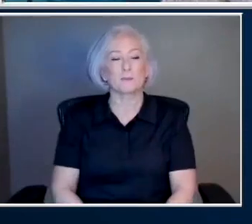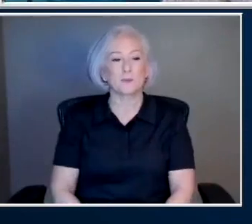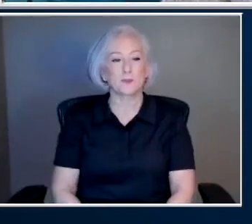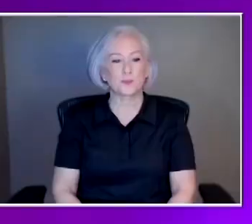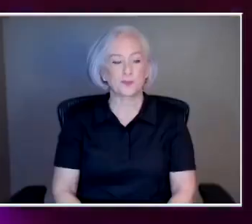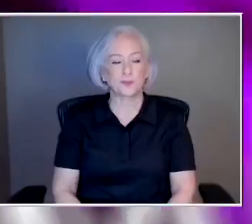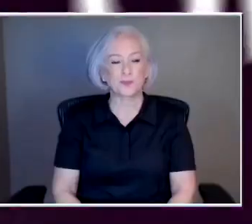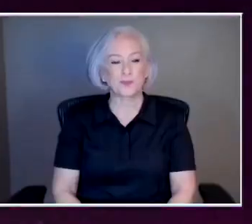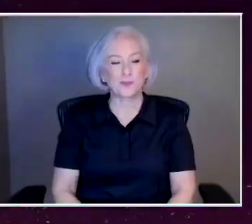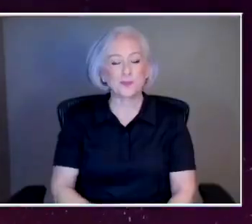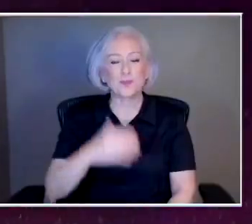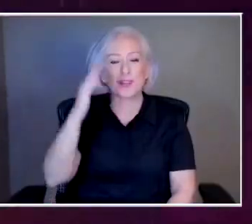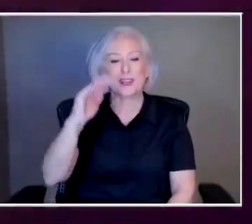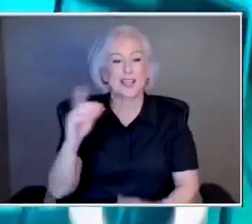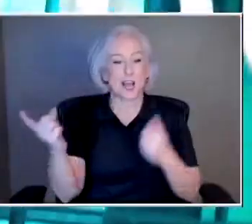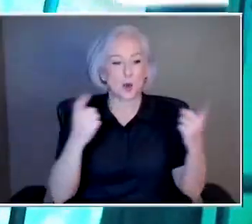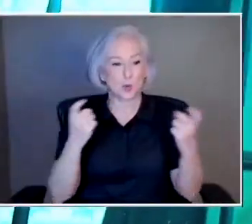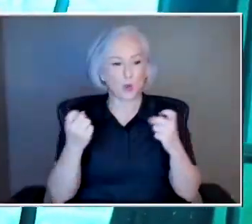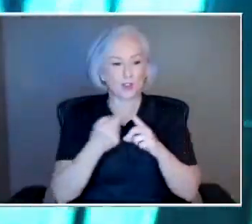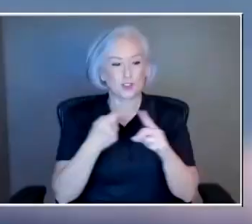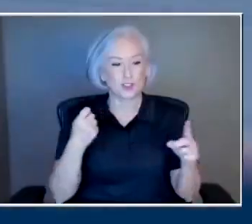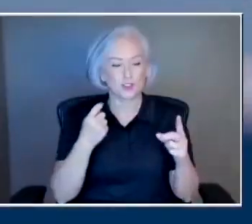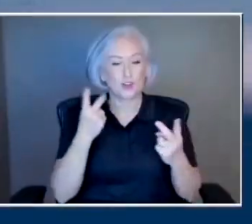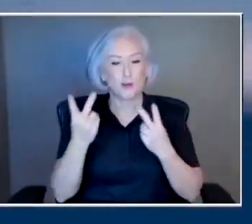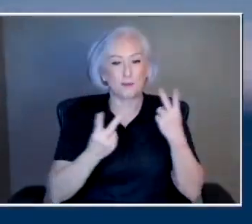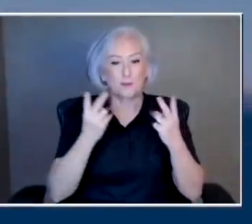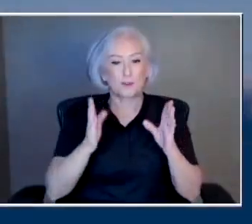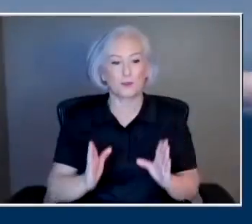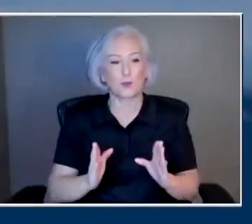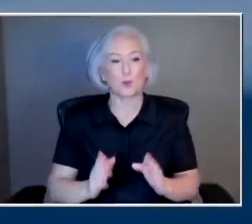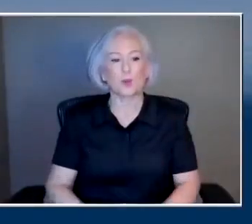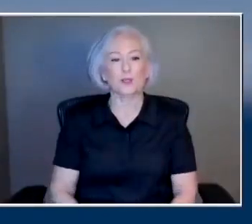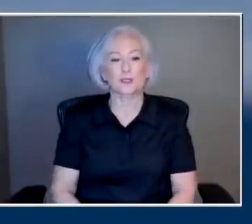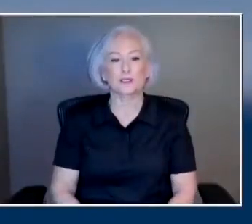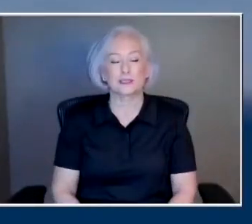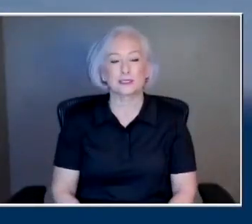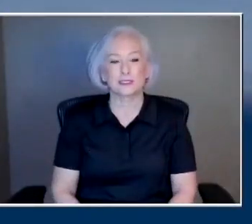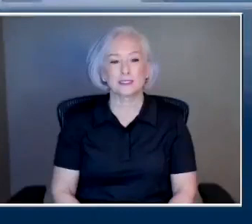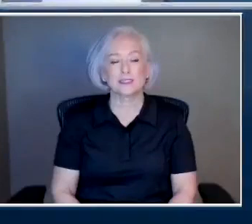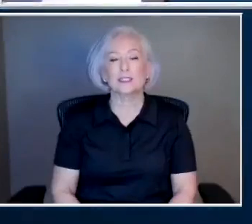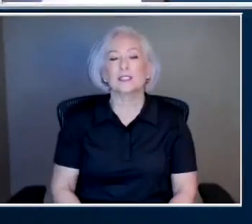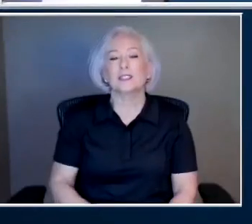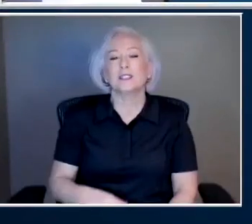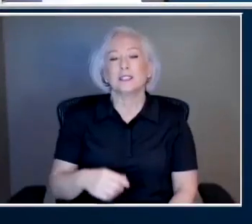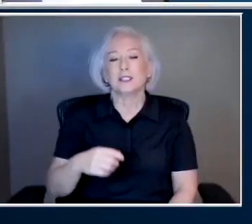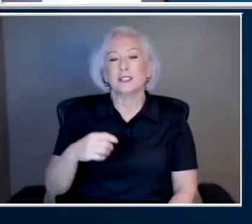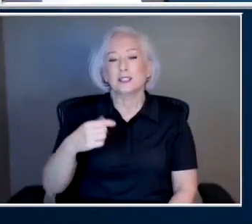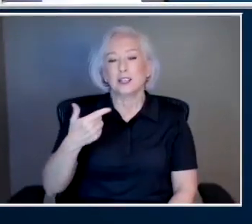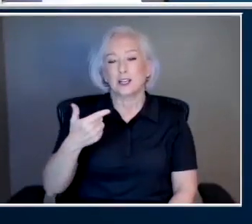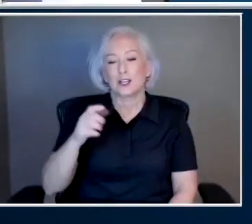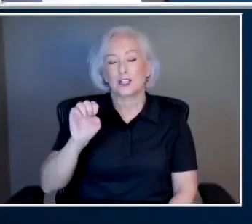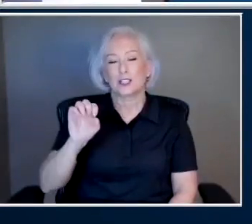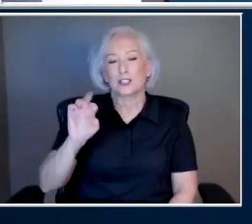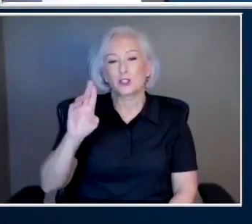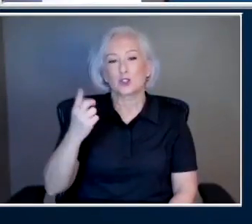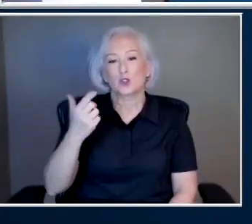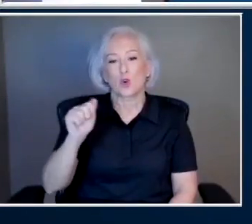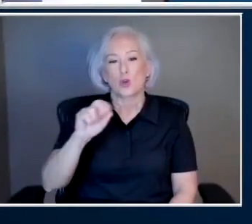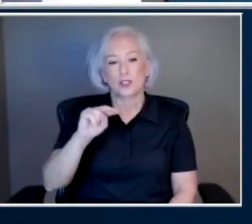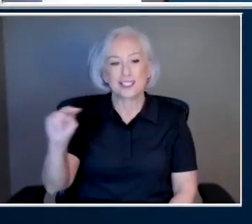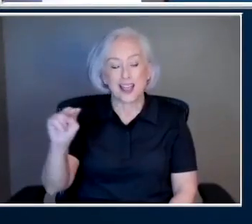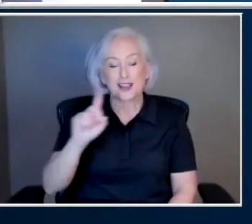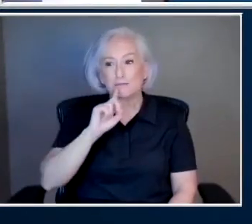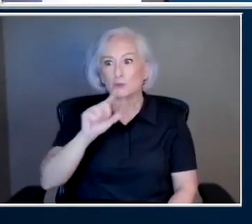get to some questions from our viewers right now. We're going to kick it off with a comment from Georgianne. She says she's really impressed that you researched